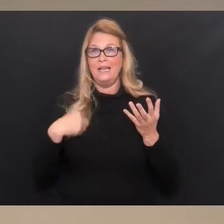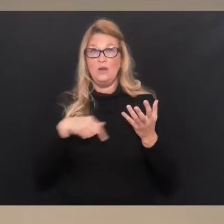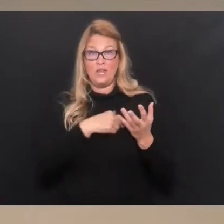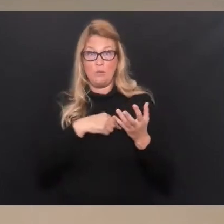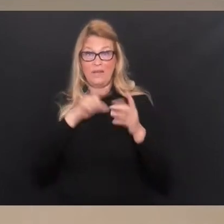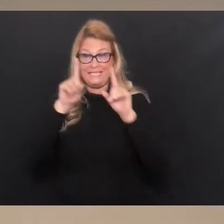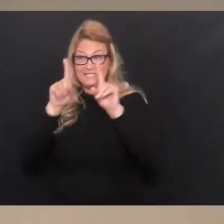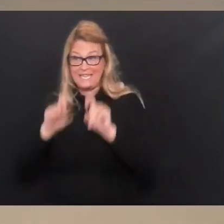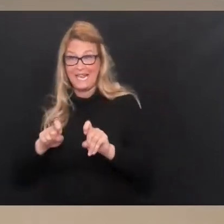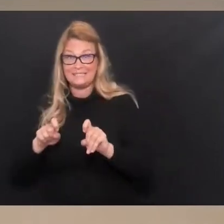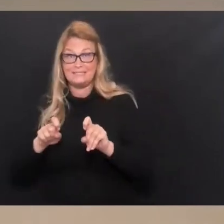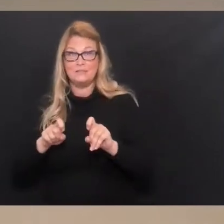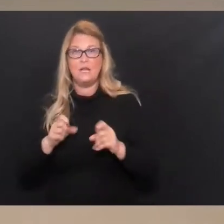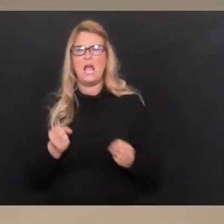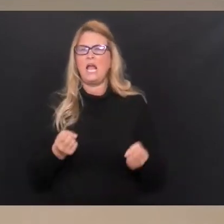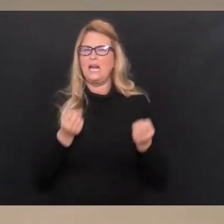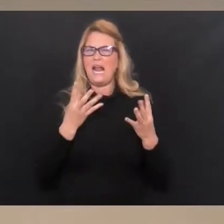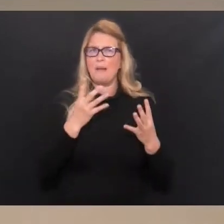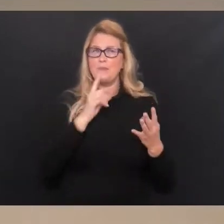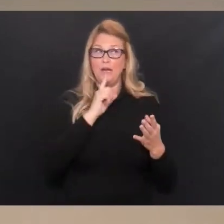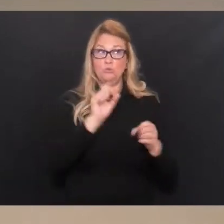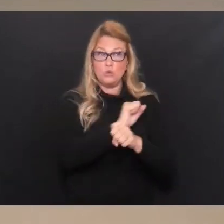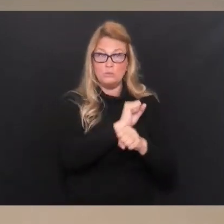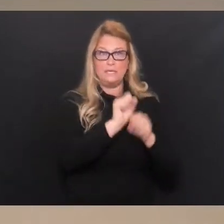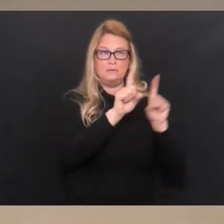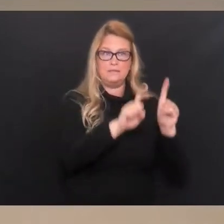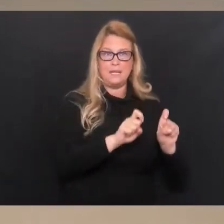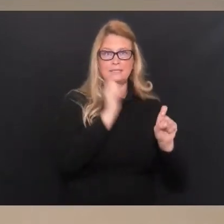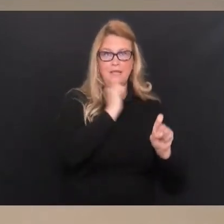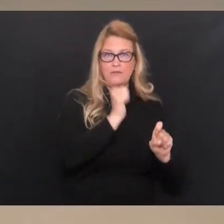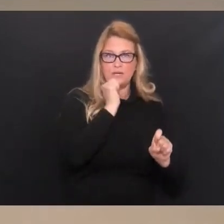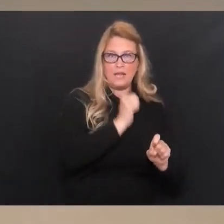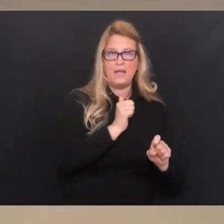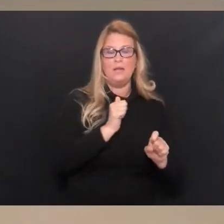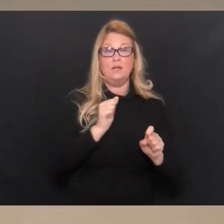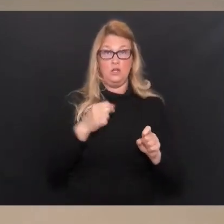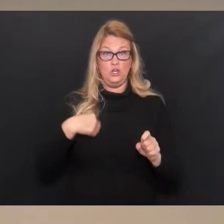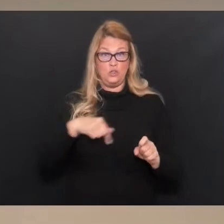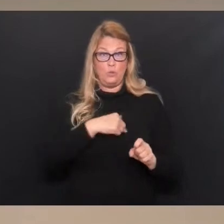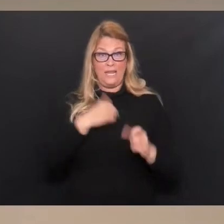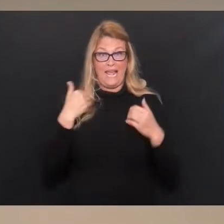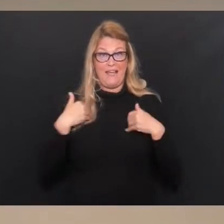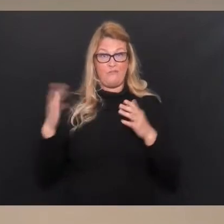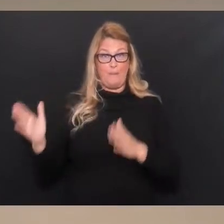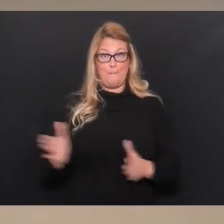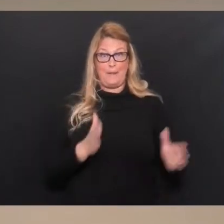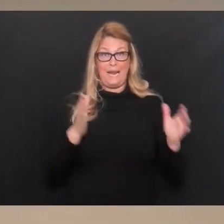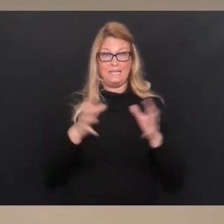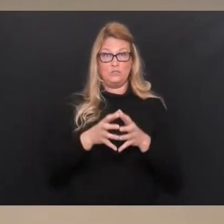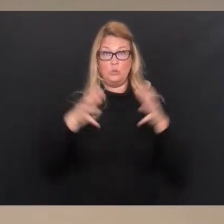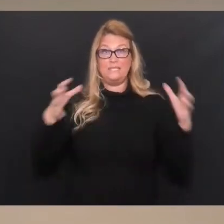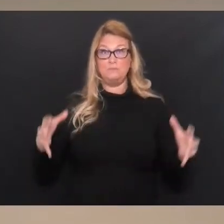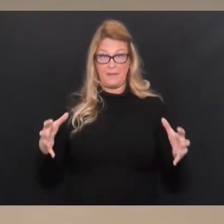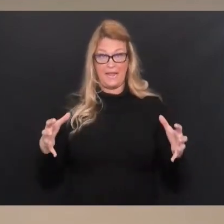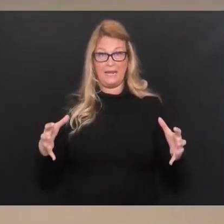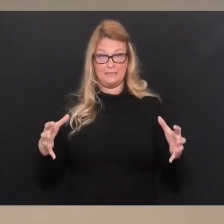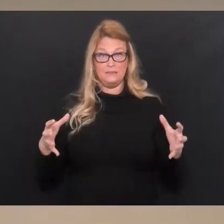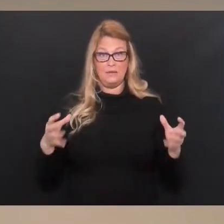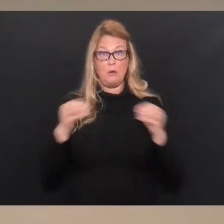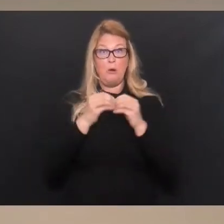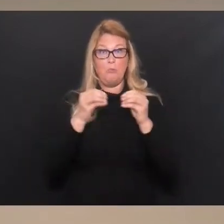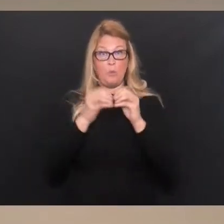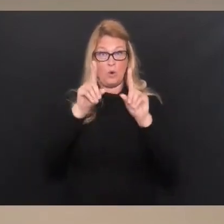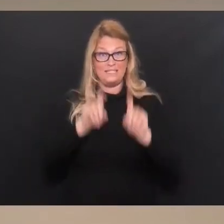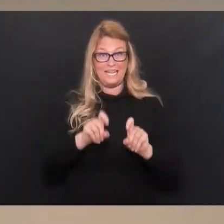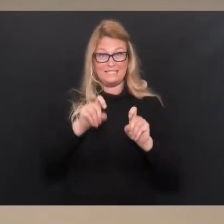and how many are we testing each day? And are there plans to expand the number of samples that we're testing for